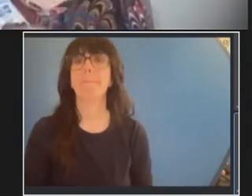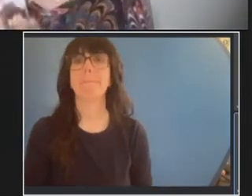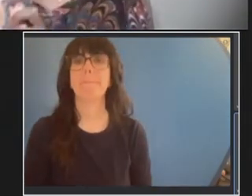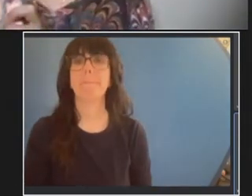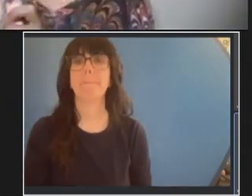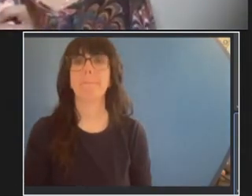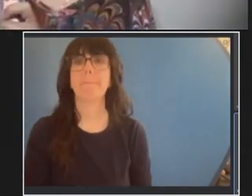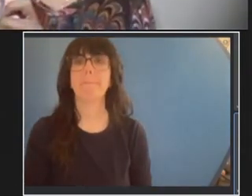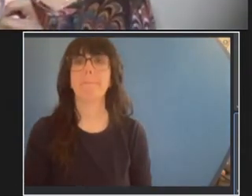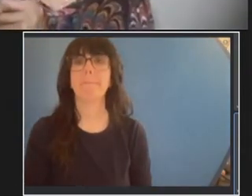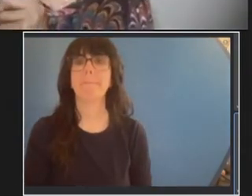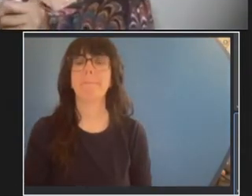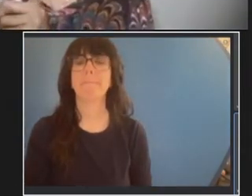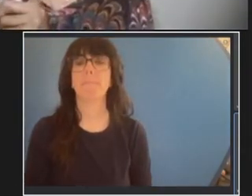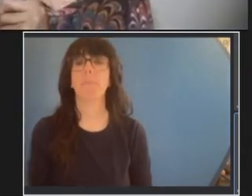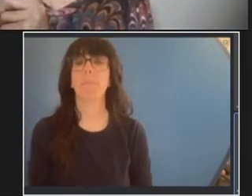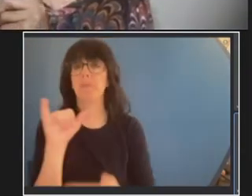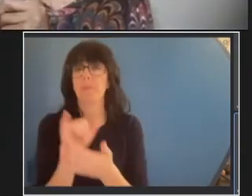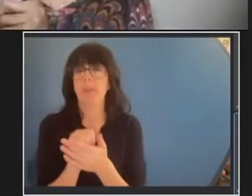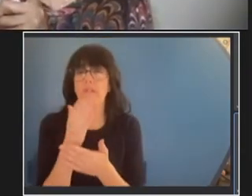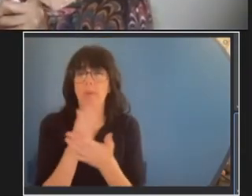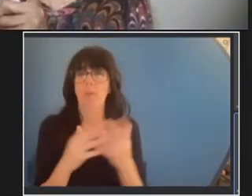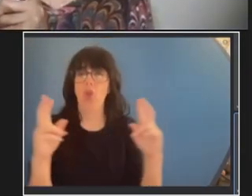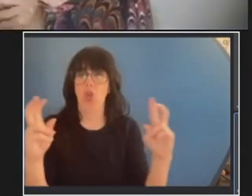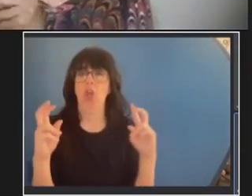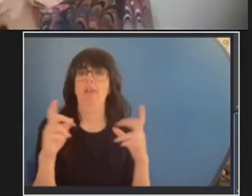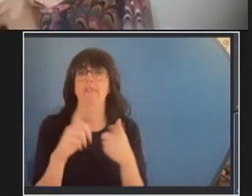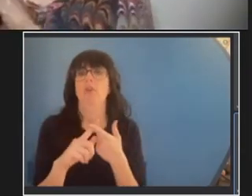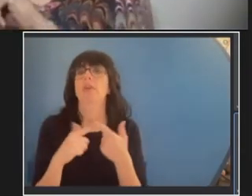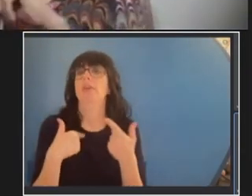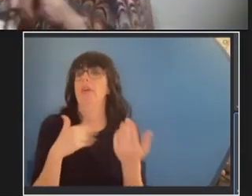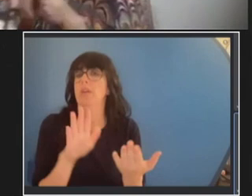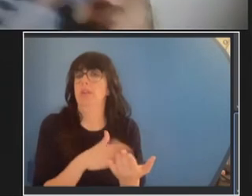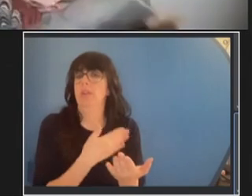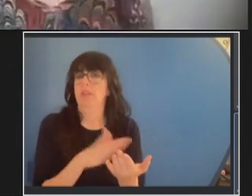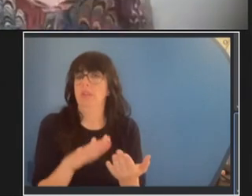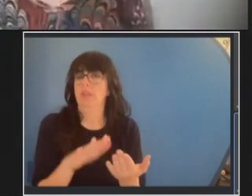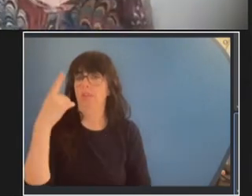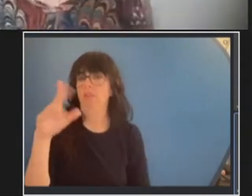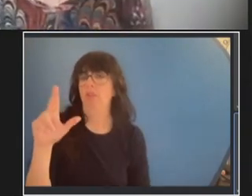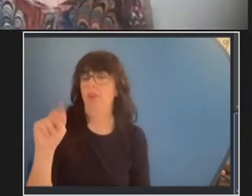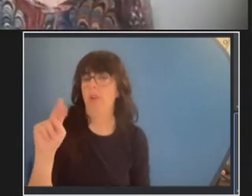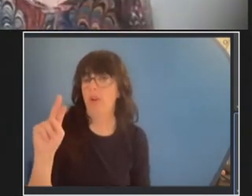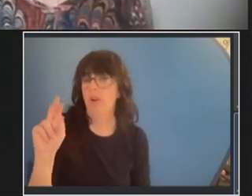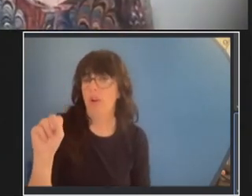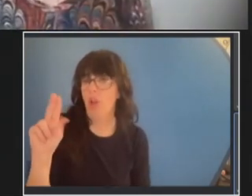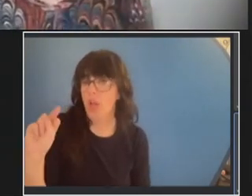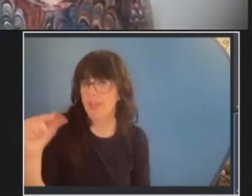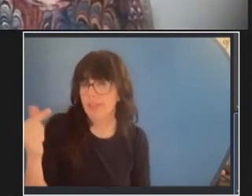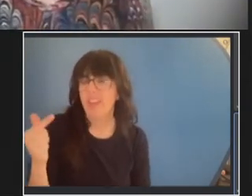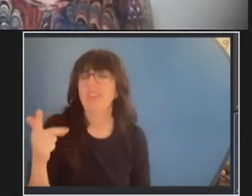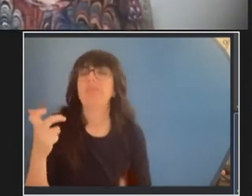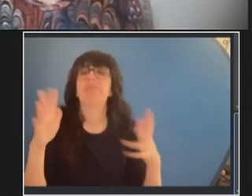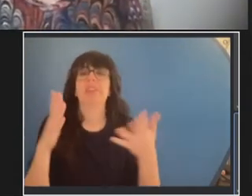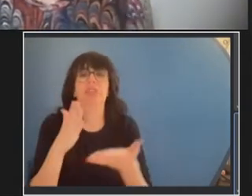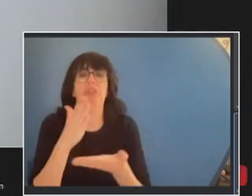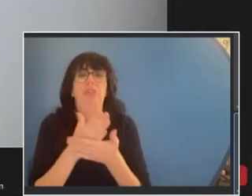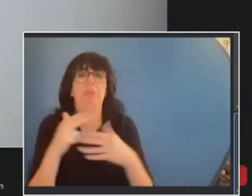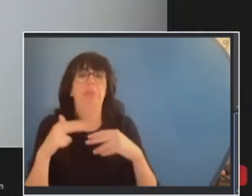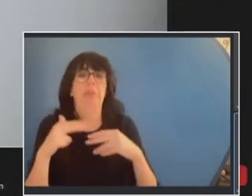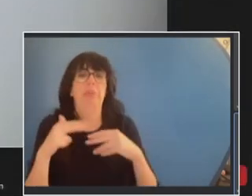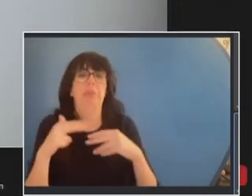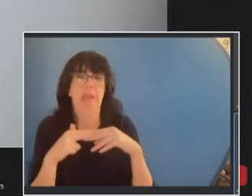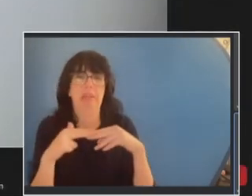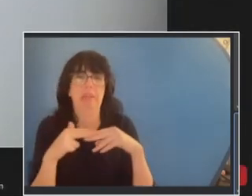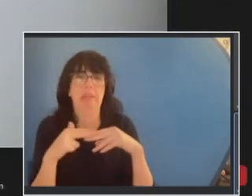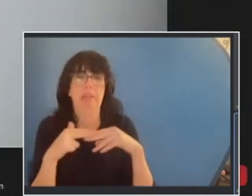that is an excerpt from A Song for the Unsung. We can stop showing the slides now, and I'll talk